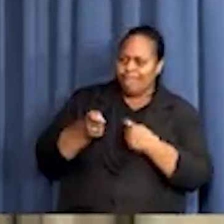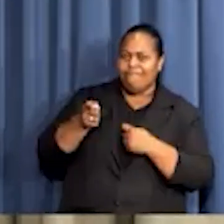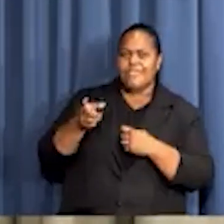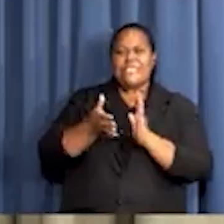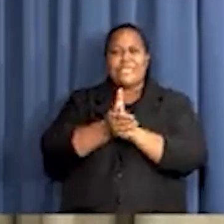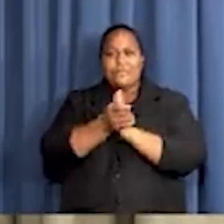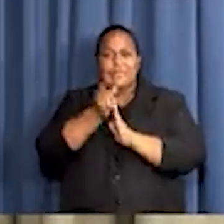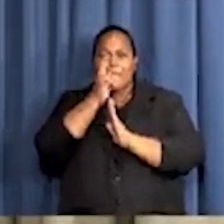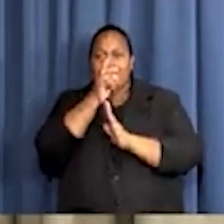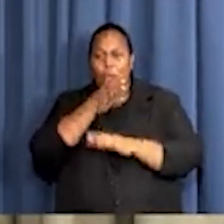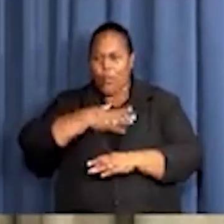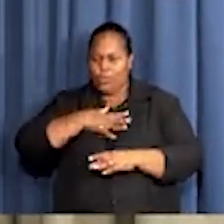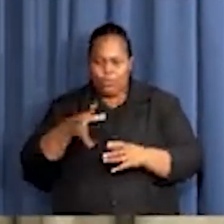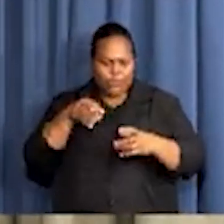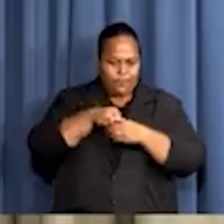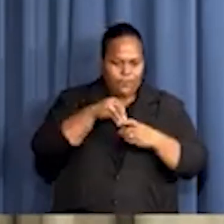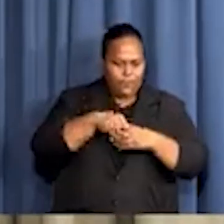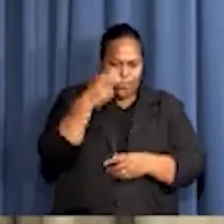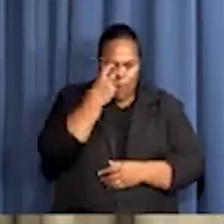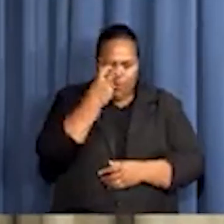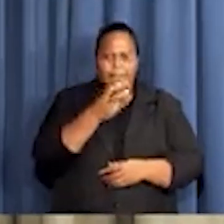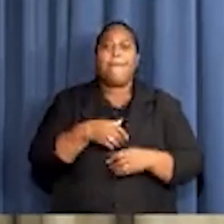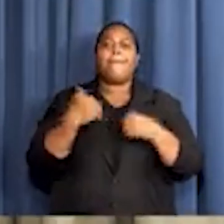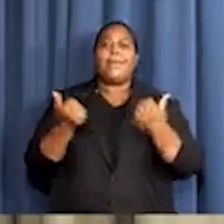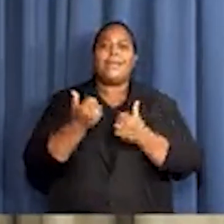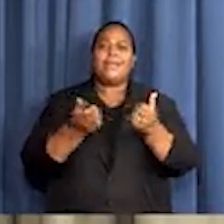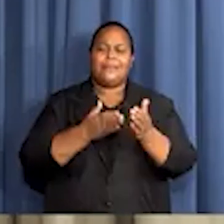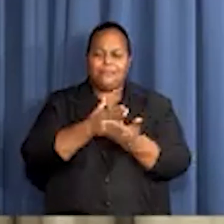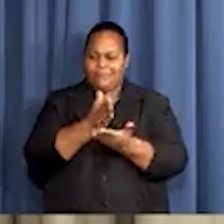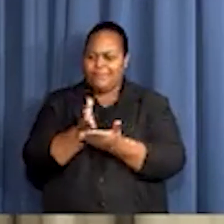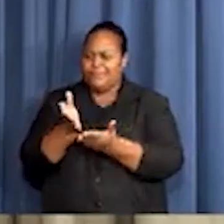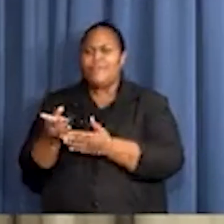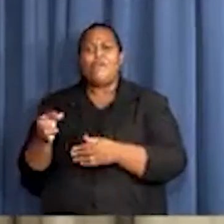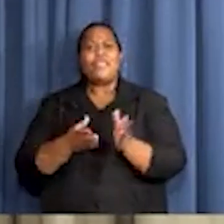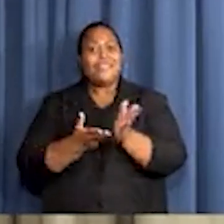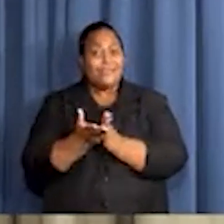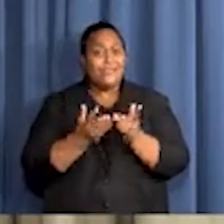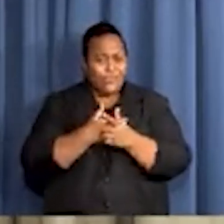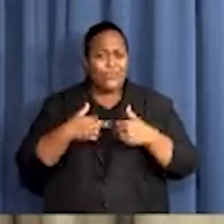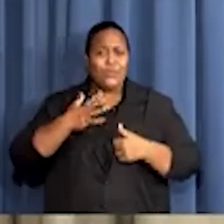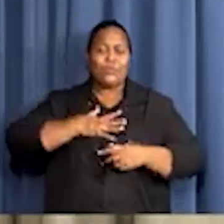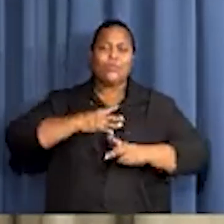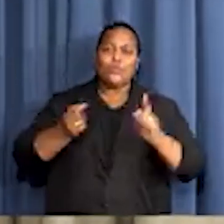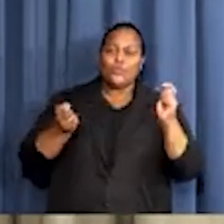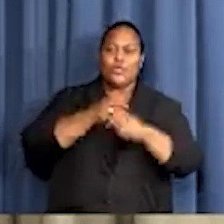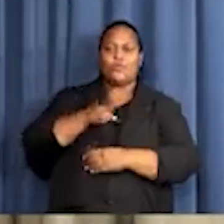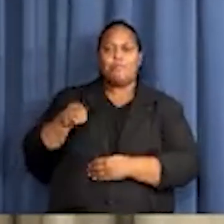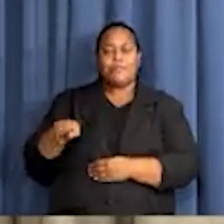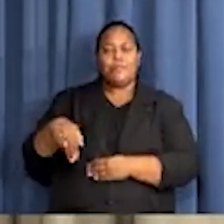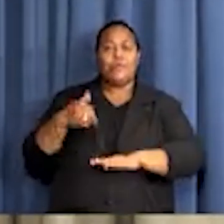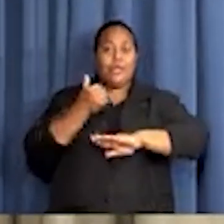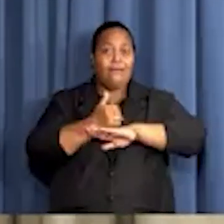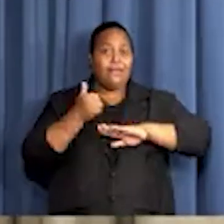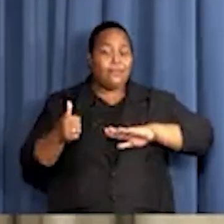improve many aspects of the service. We're in the process of changing membership of government